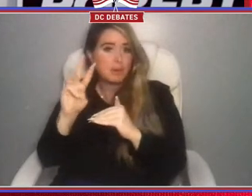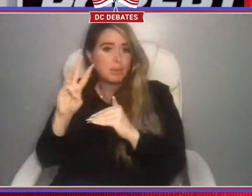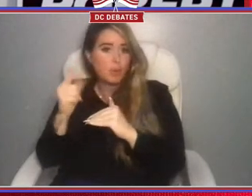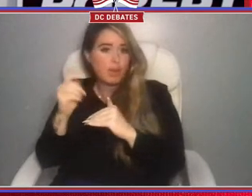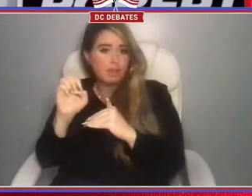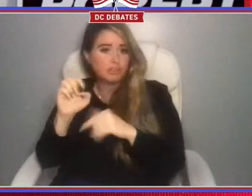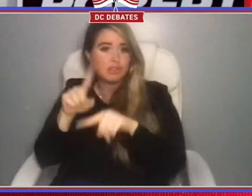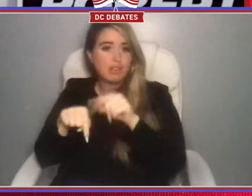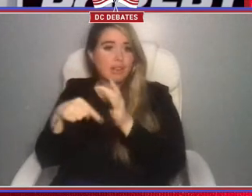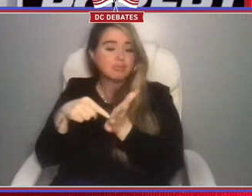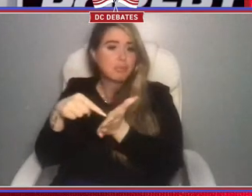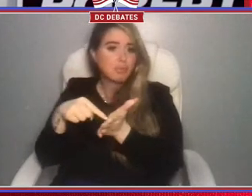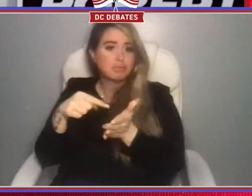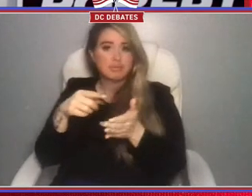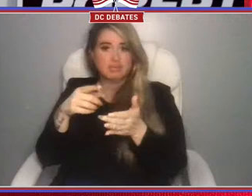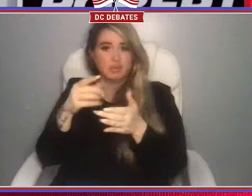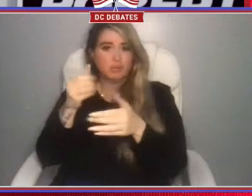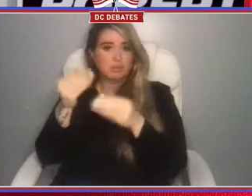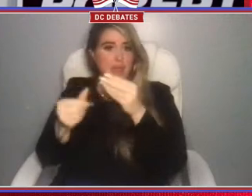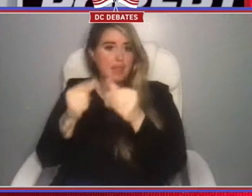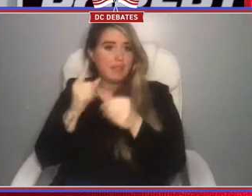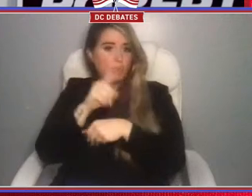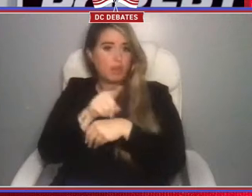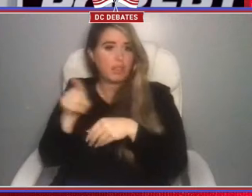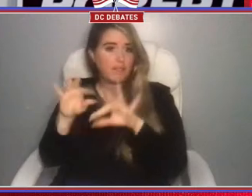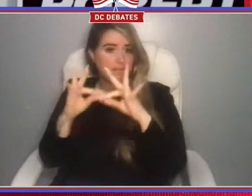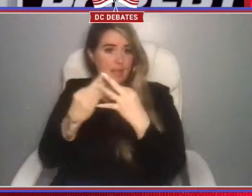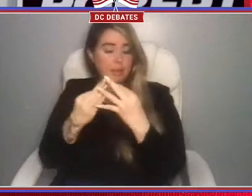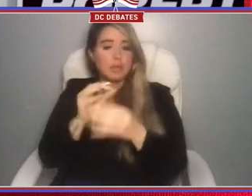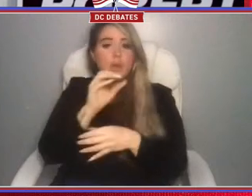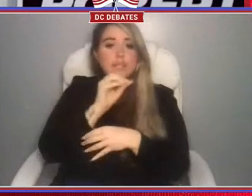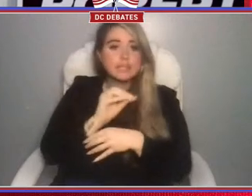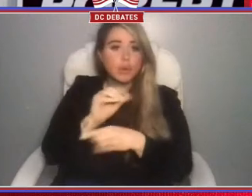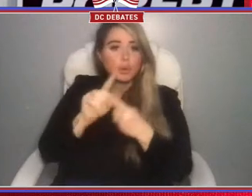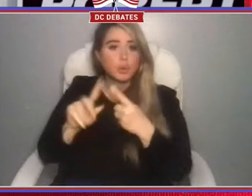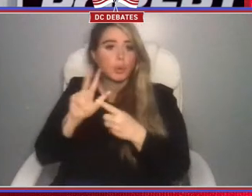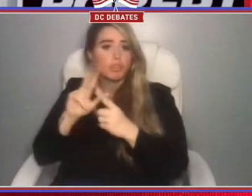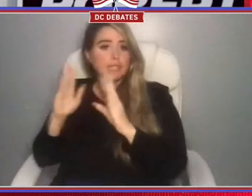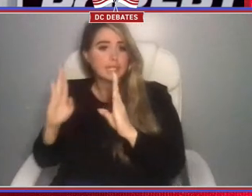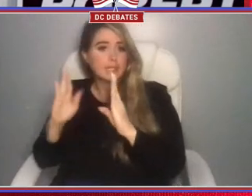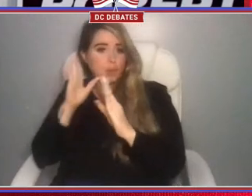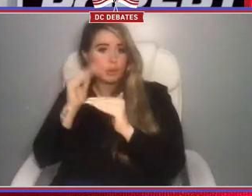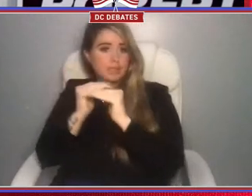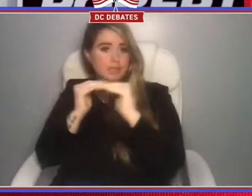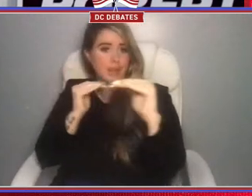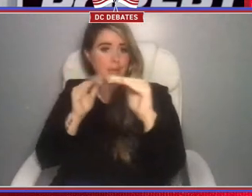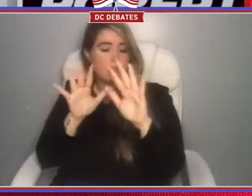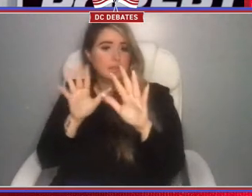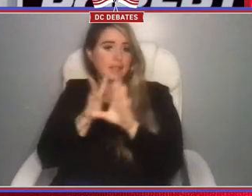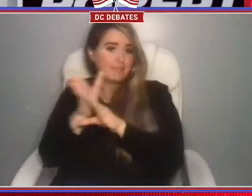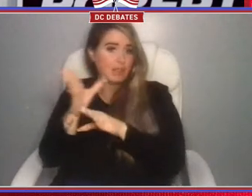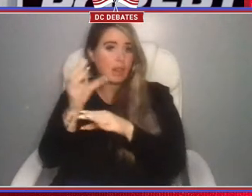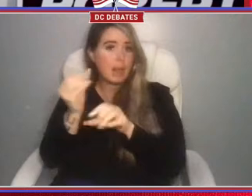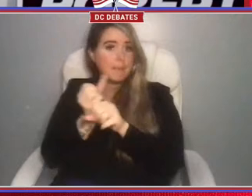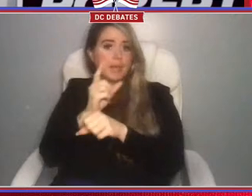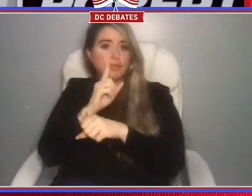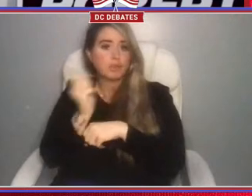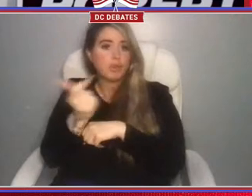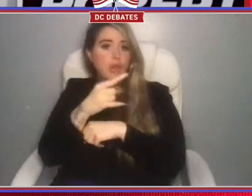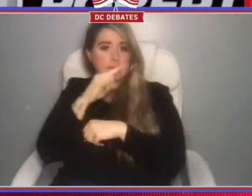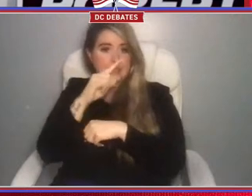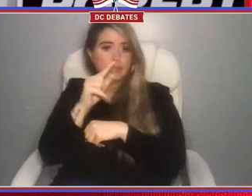unstable field. Birth to Three stabilizes the field and creates early childhood education opportunities for children who otherwise wouldn't